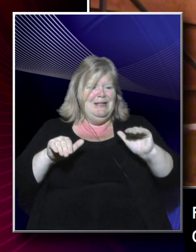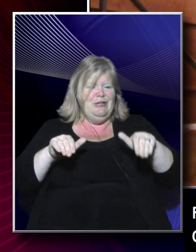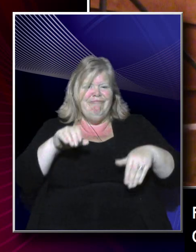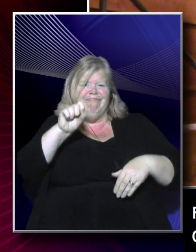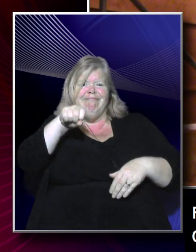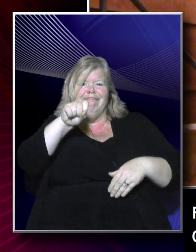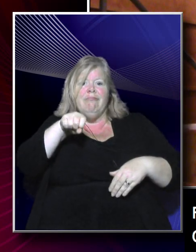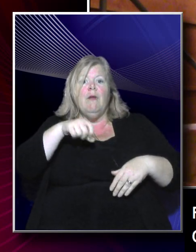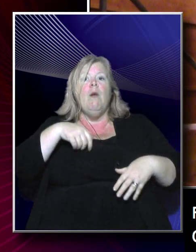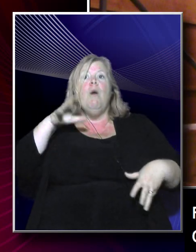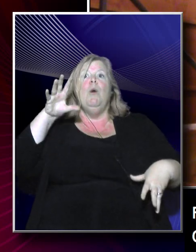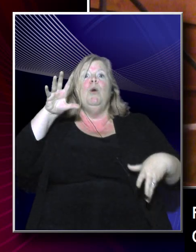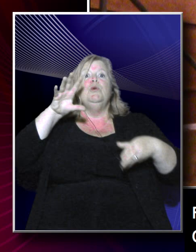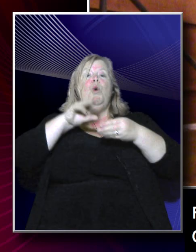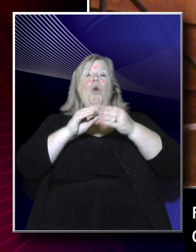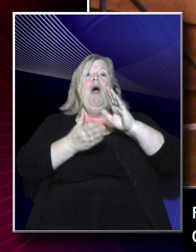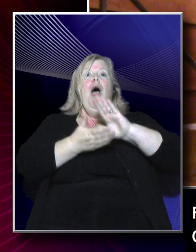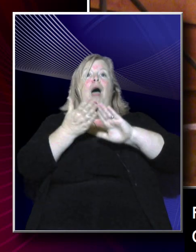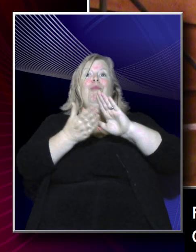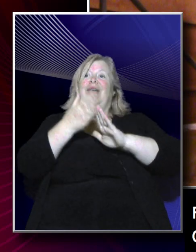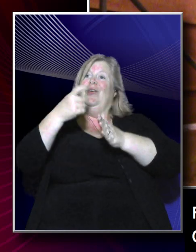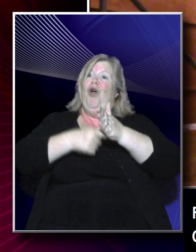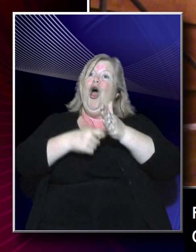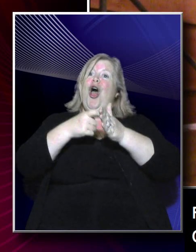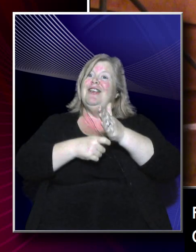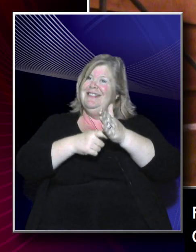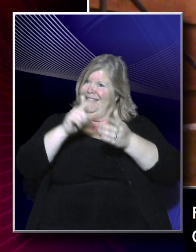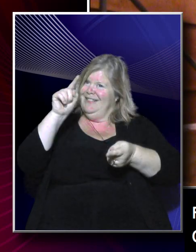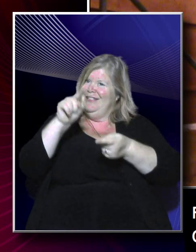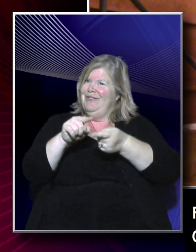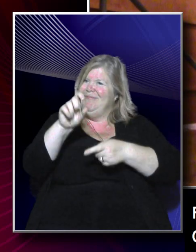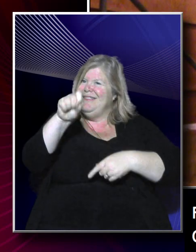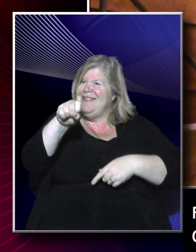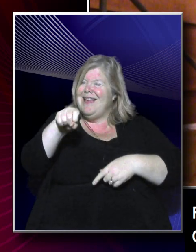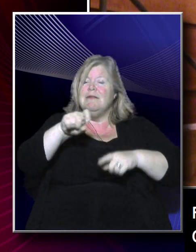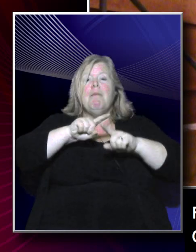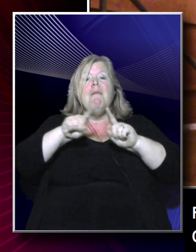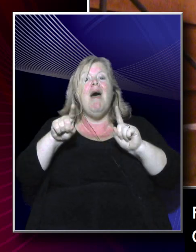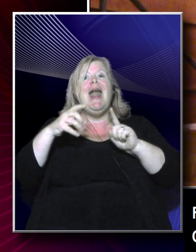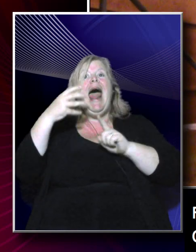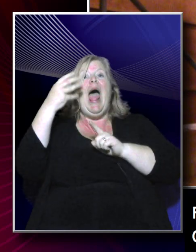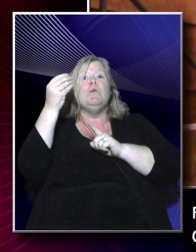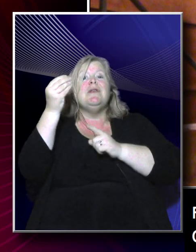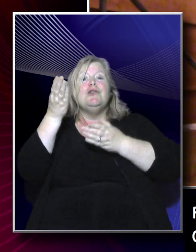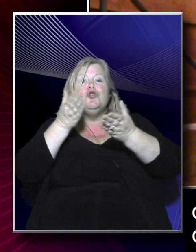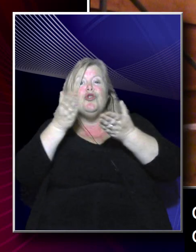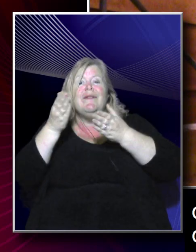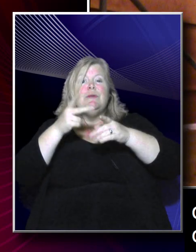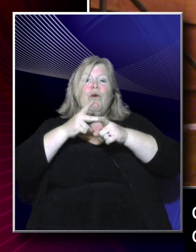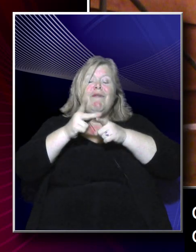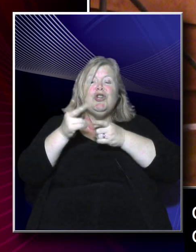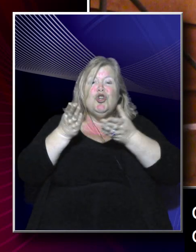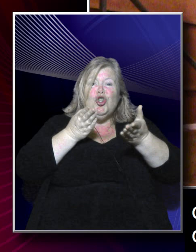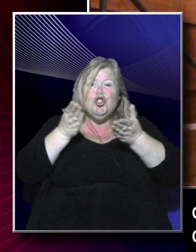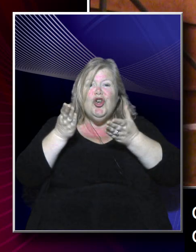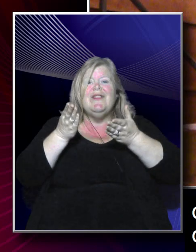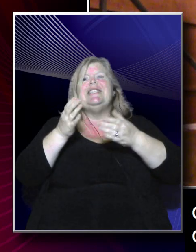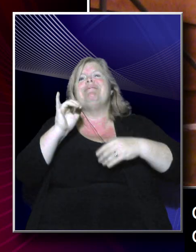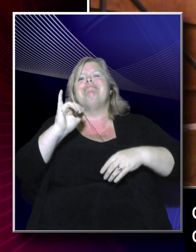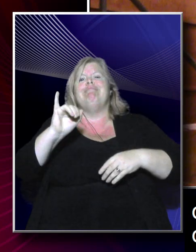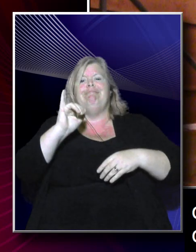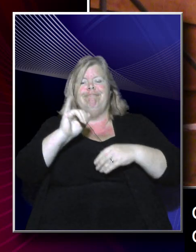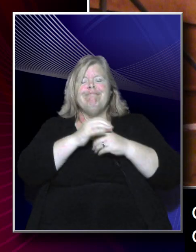have decreased. However, our professional and outside services has taken into consideration that and has shown